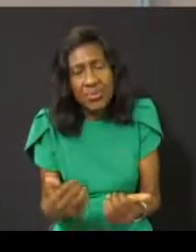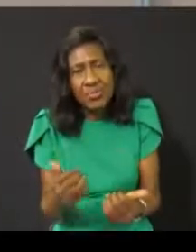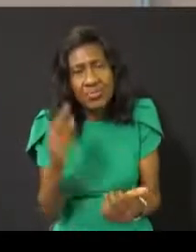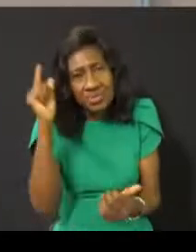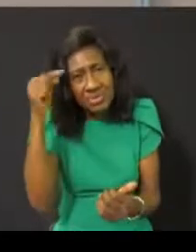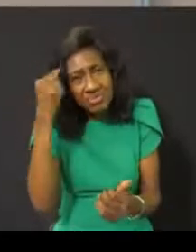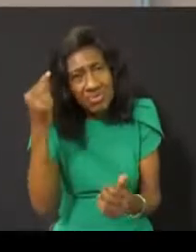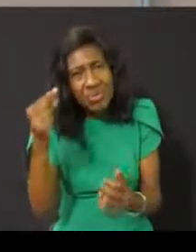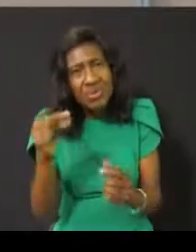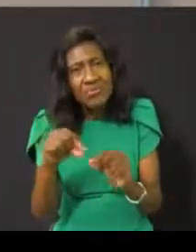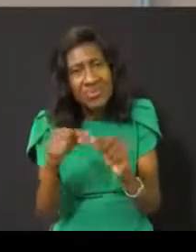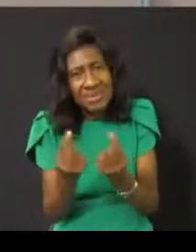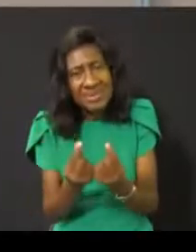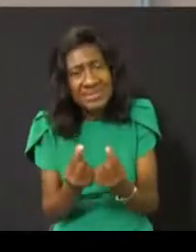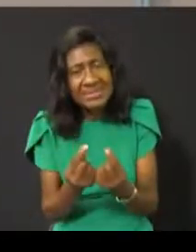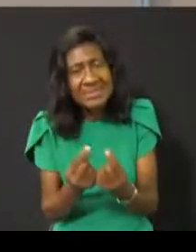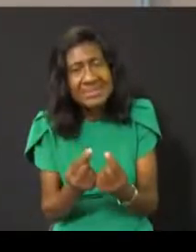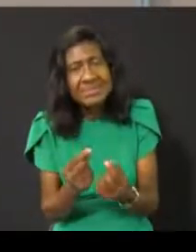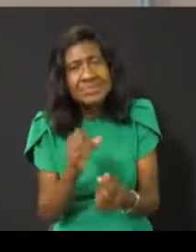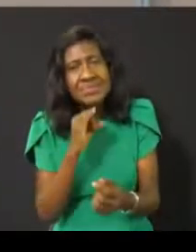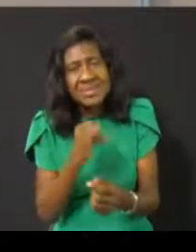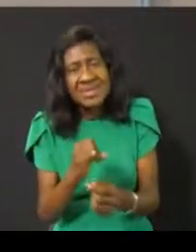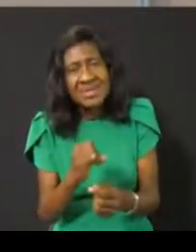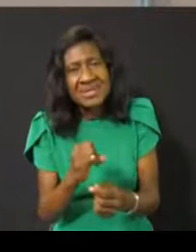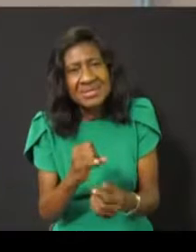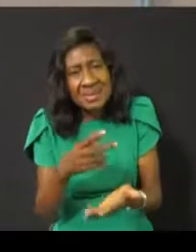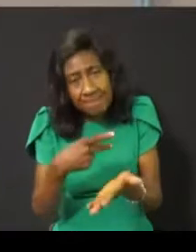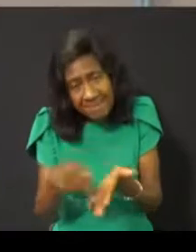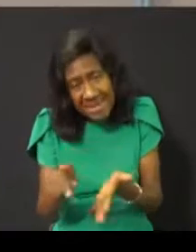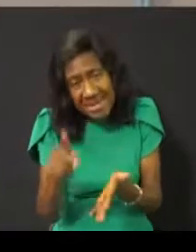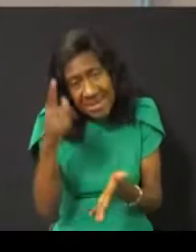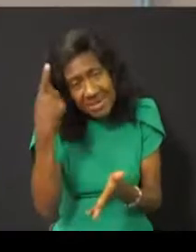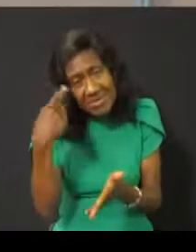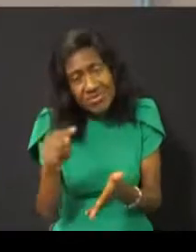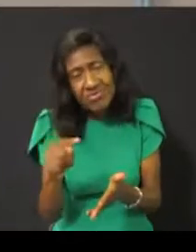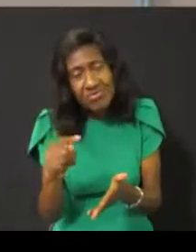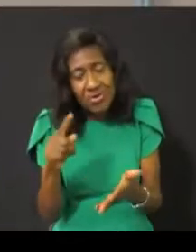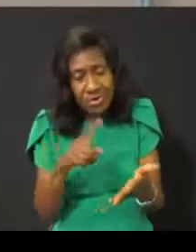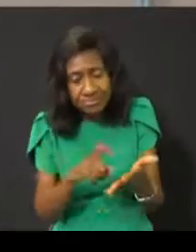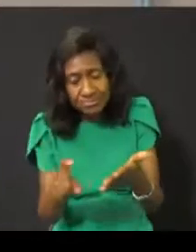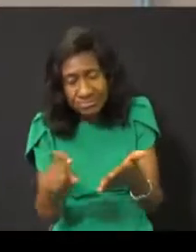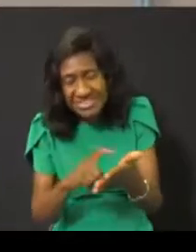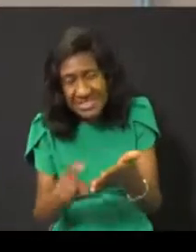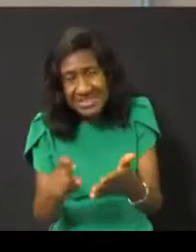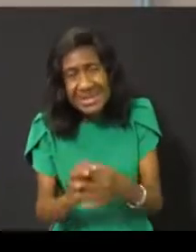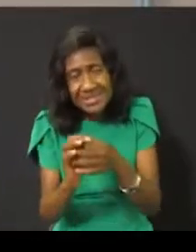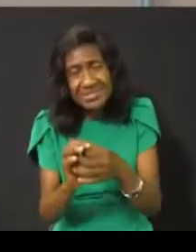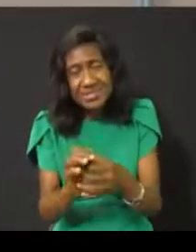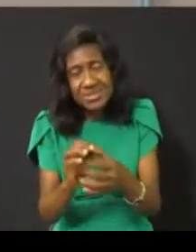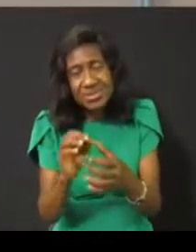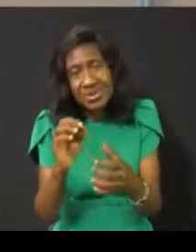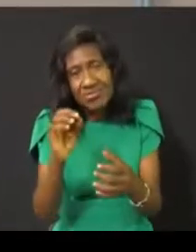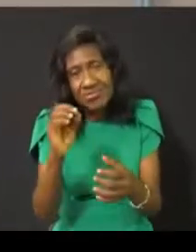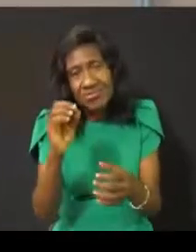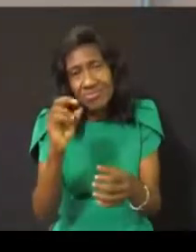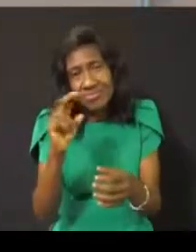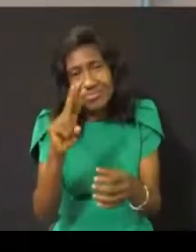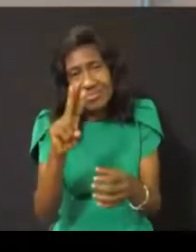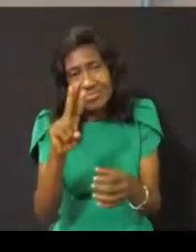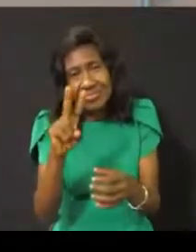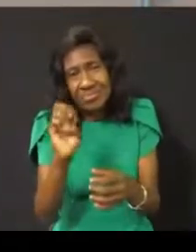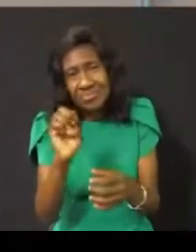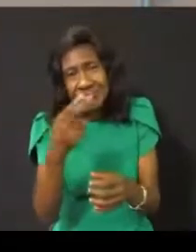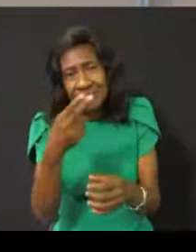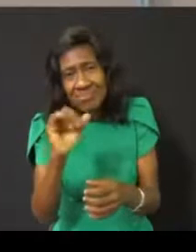vehicle decontamination process. But as passenger numbers increase, having decentralized decontamination